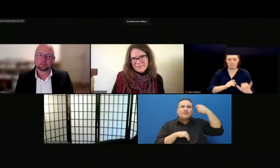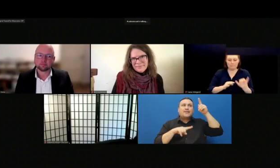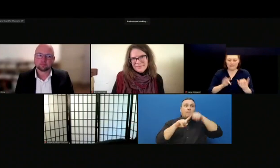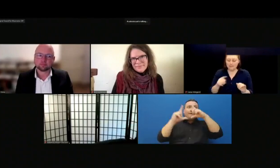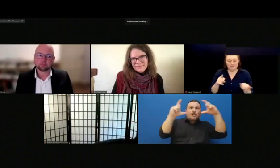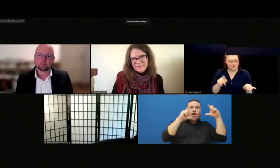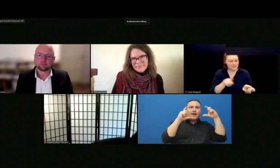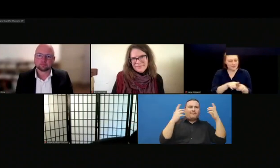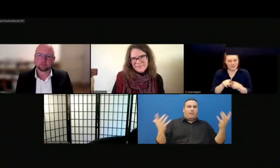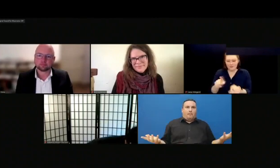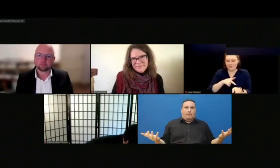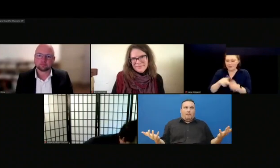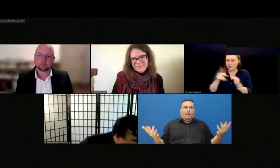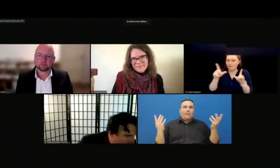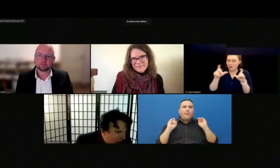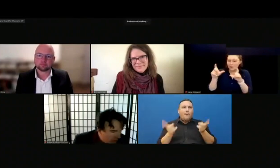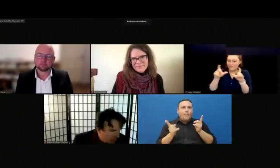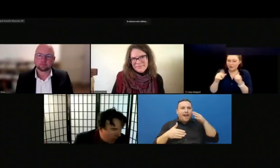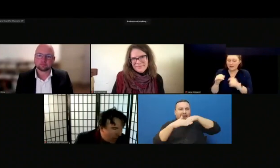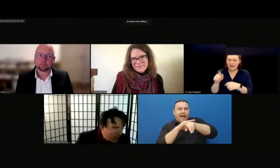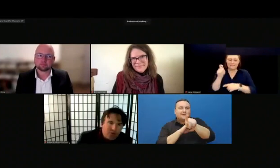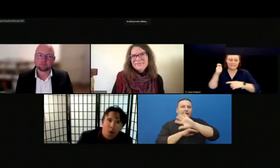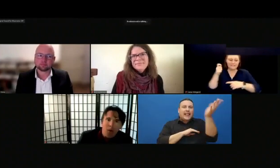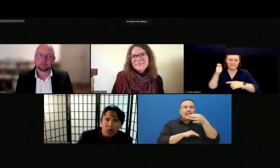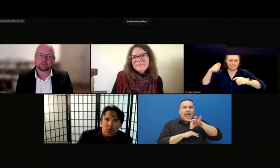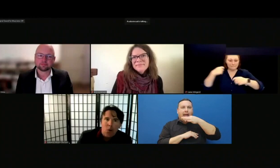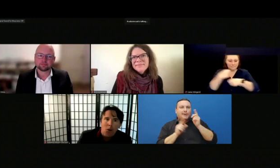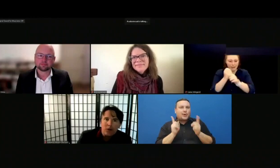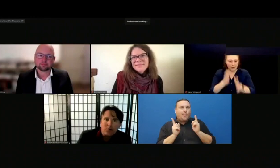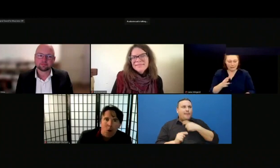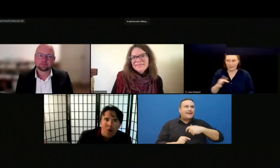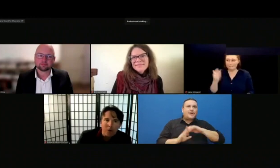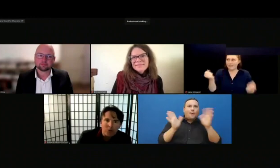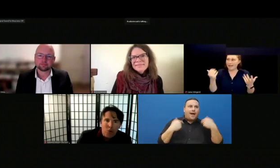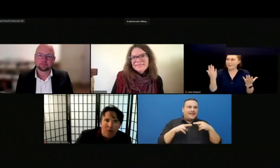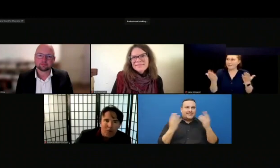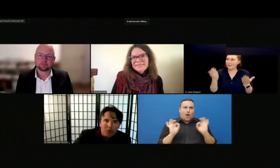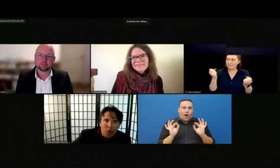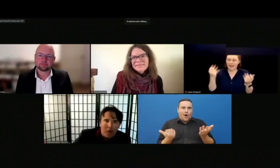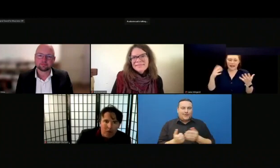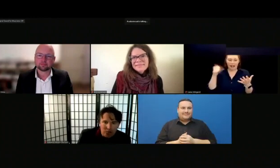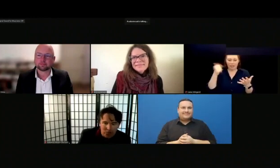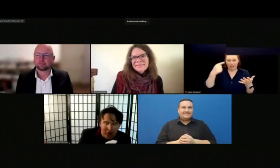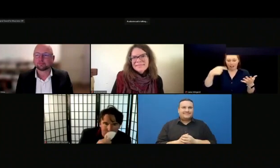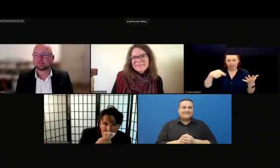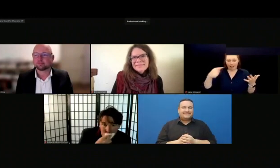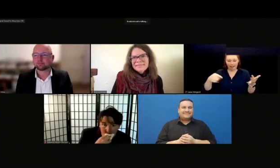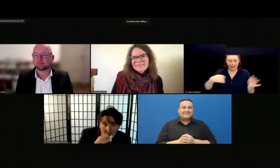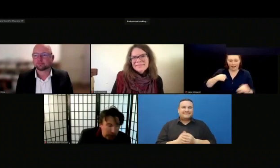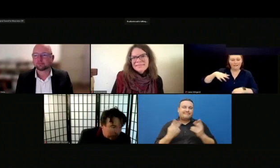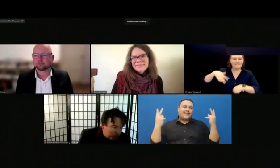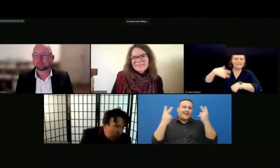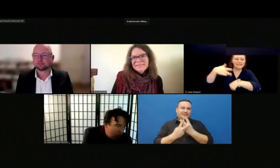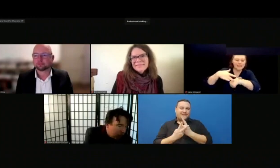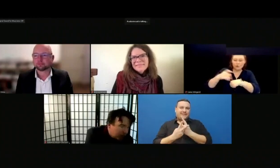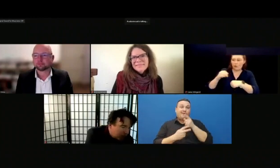and a filmmaker. So, and who knows how many other sides you have and how many other personalities that I haven't yet discovered.